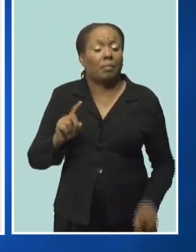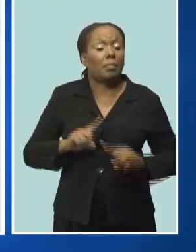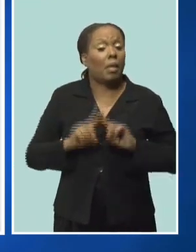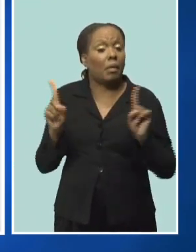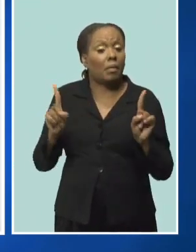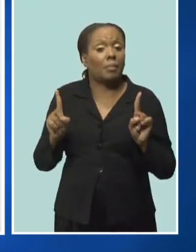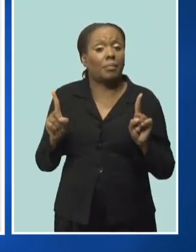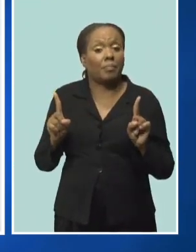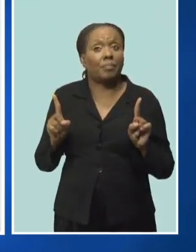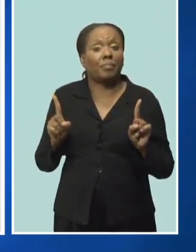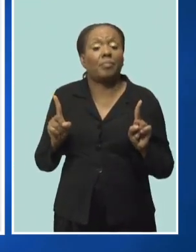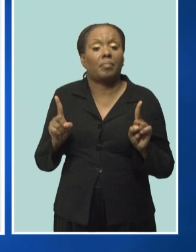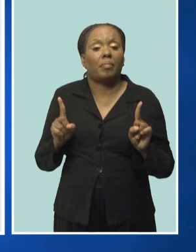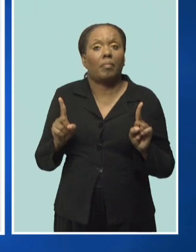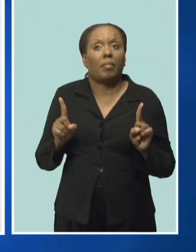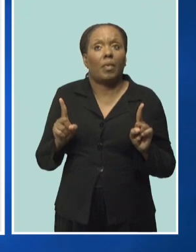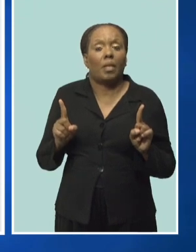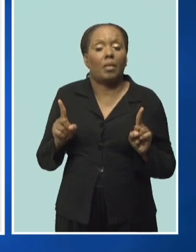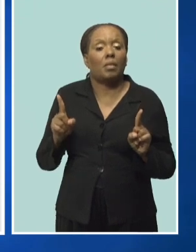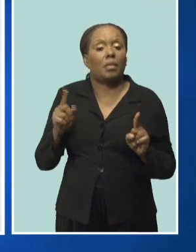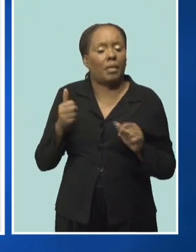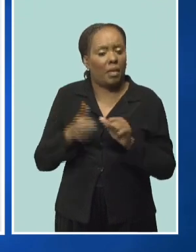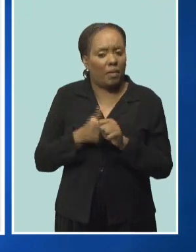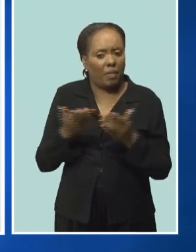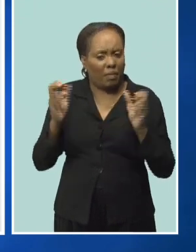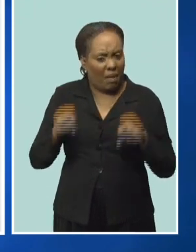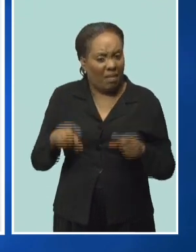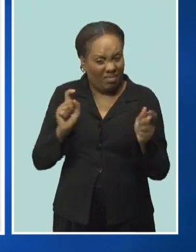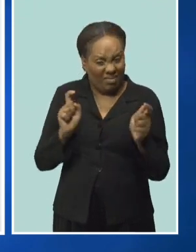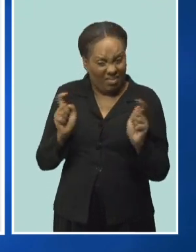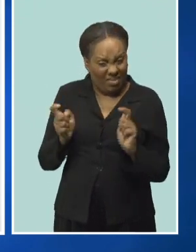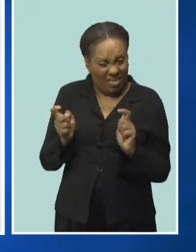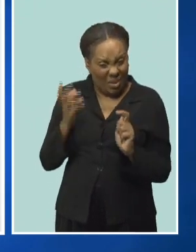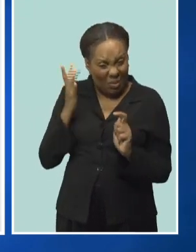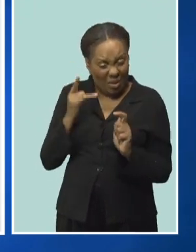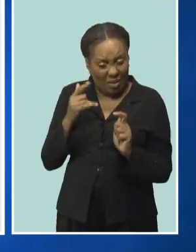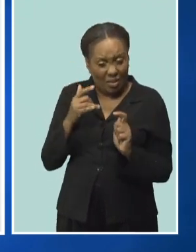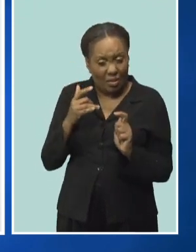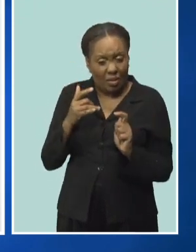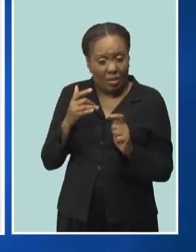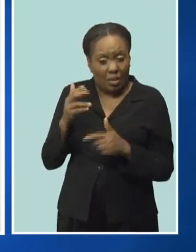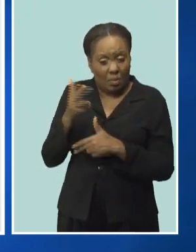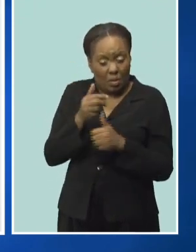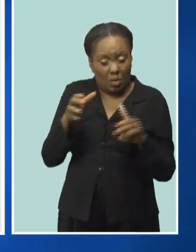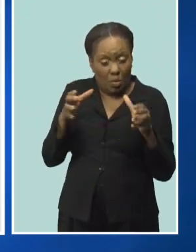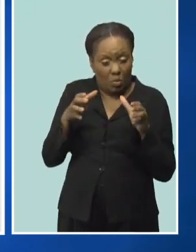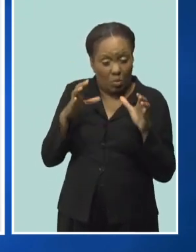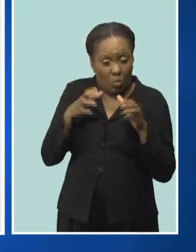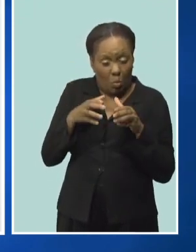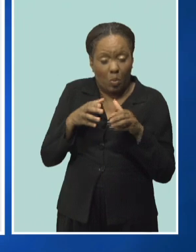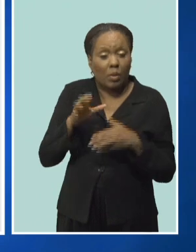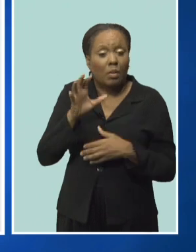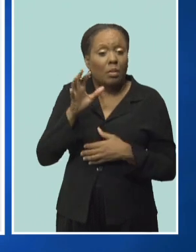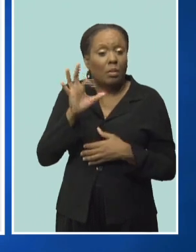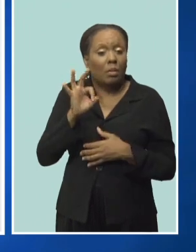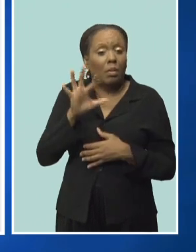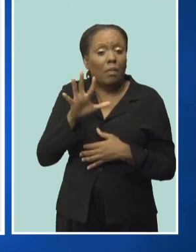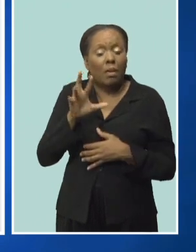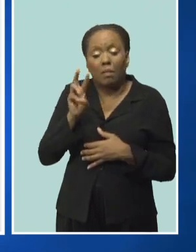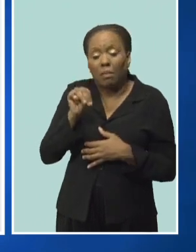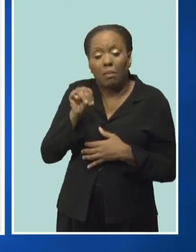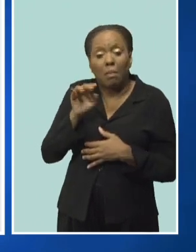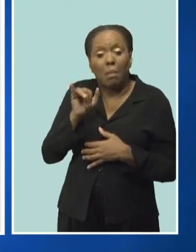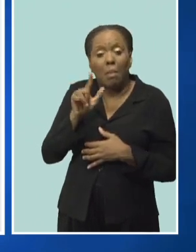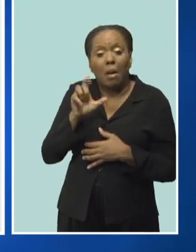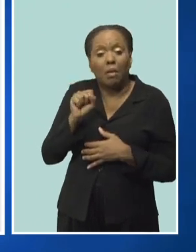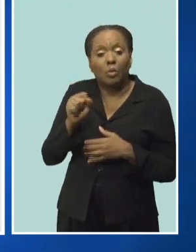is that we know all of this can change because it is a small system that is only 95 miles wide. And therefore, any